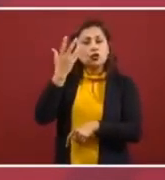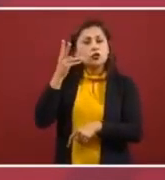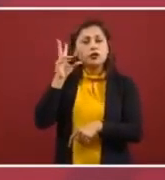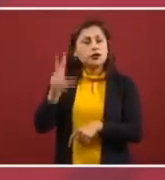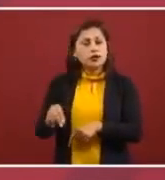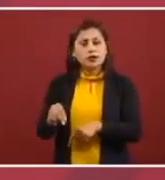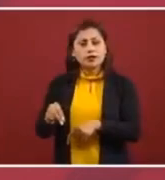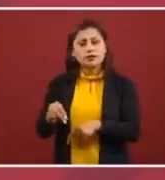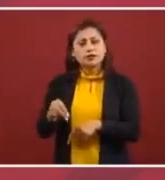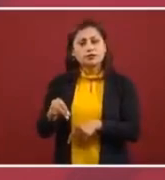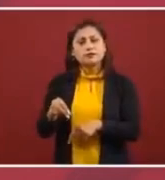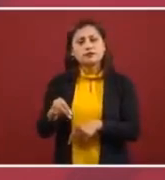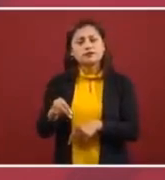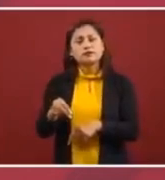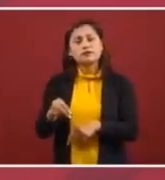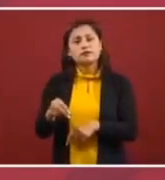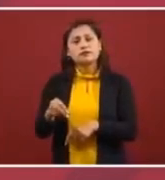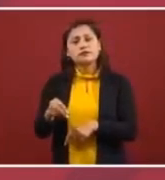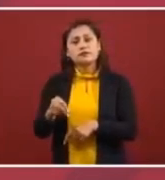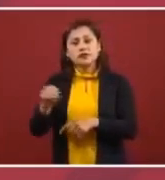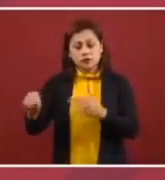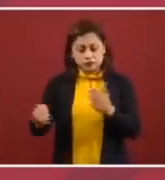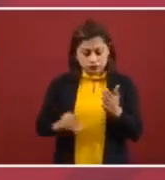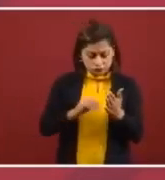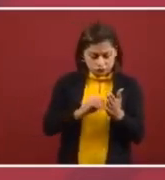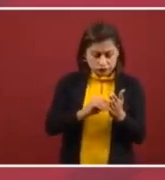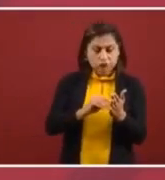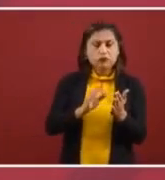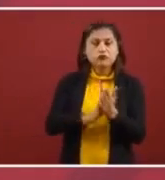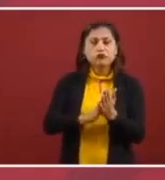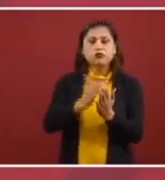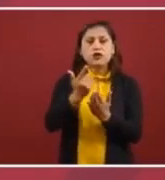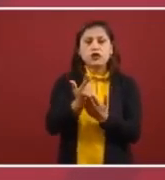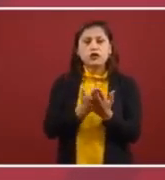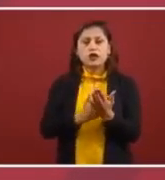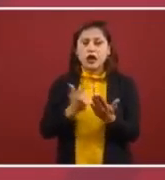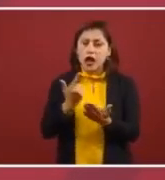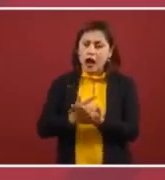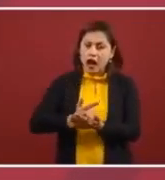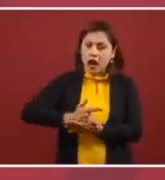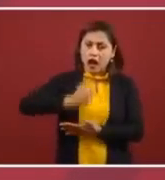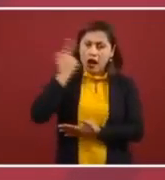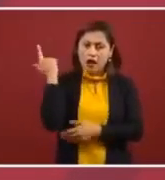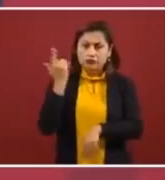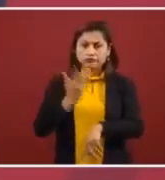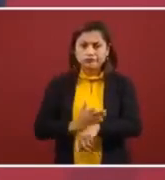They didn't want it to be a crime to falsify documents.